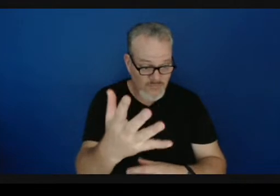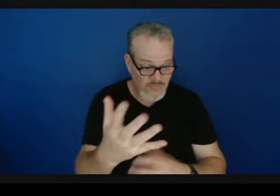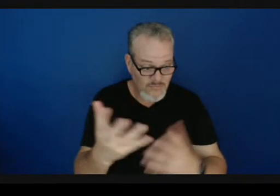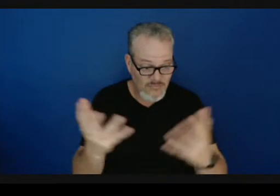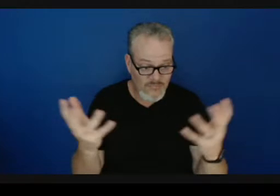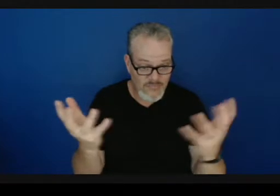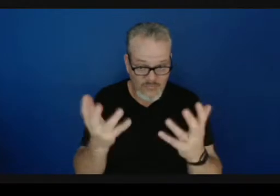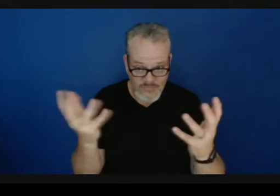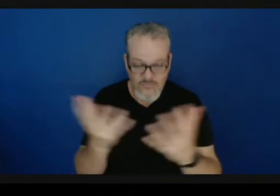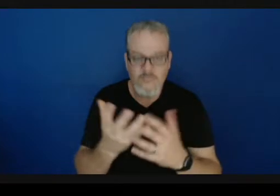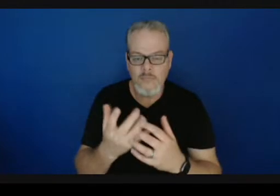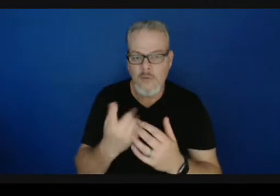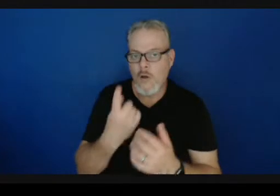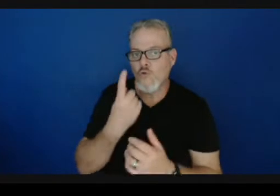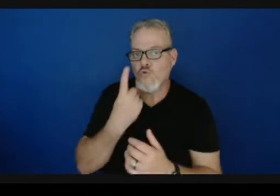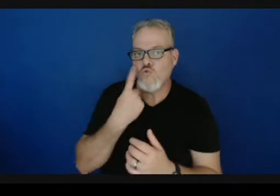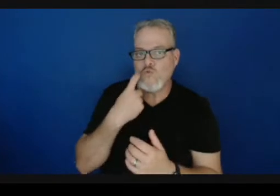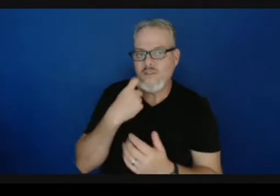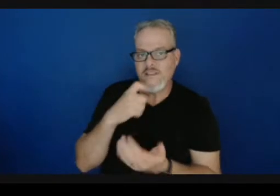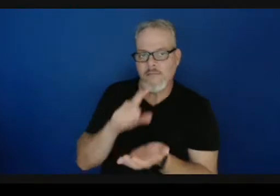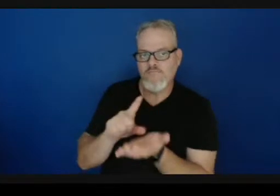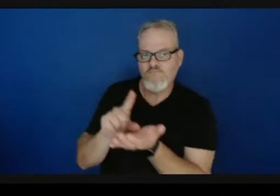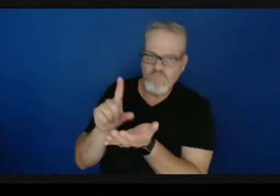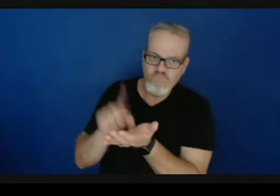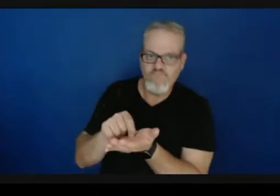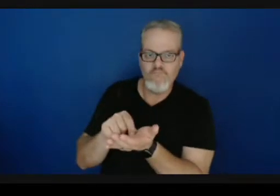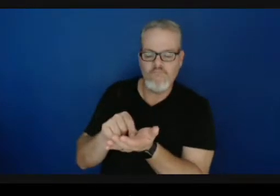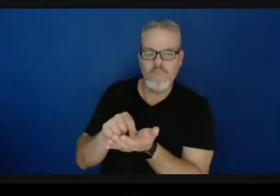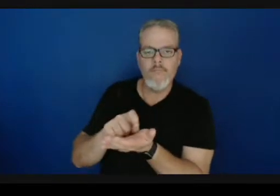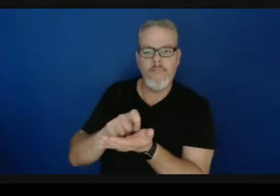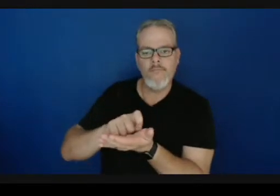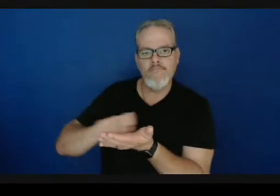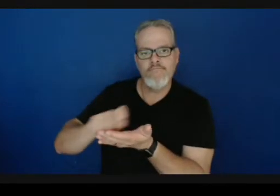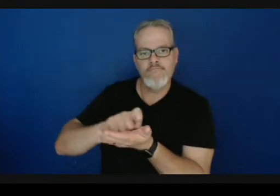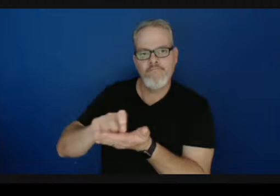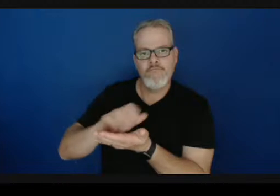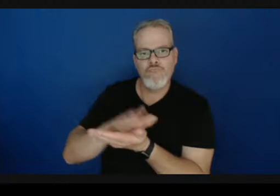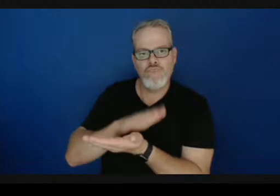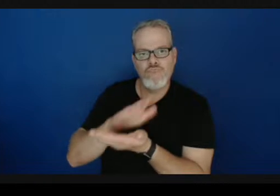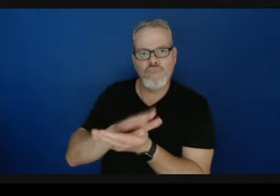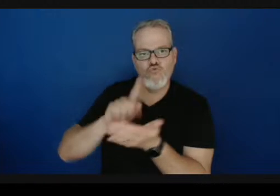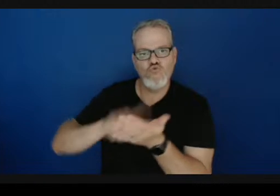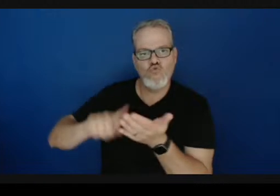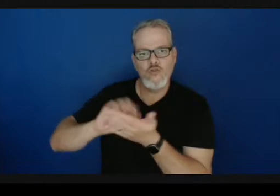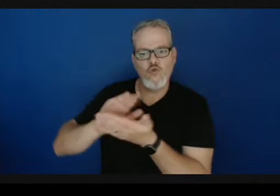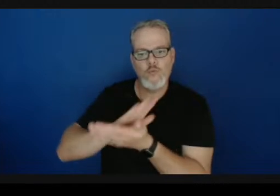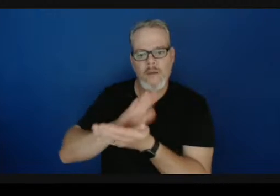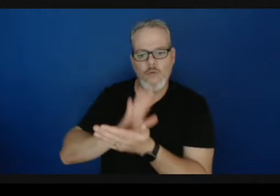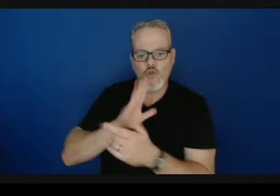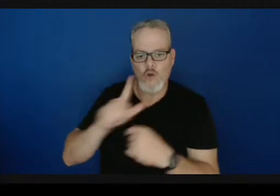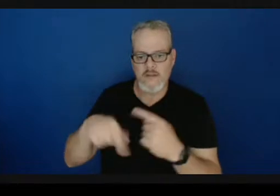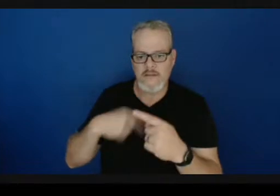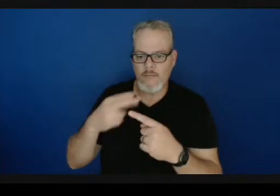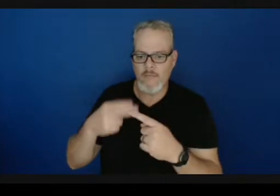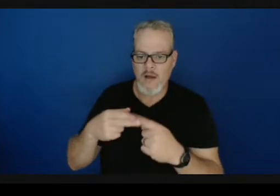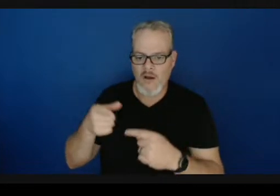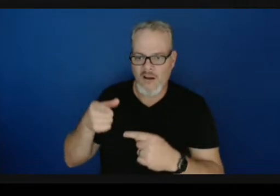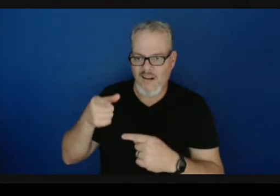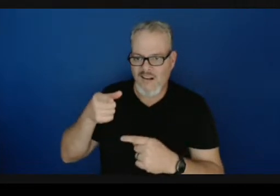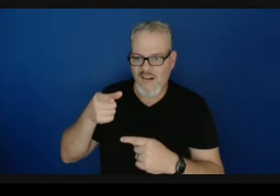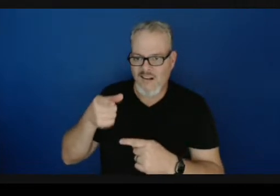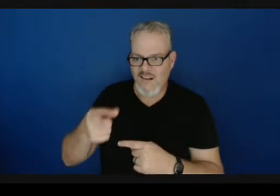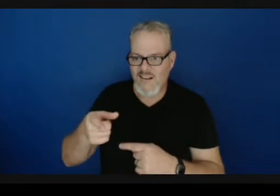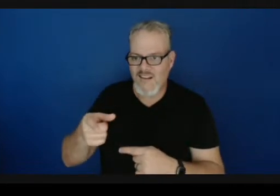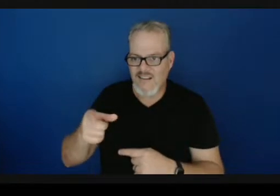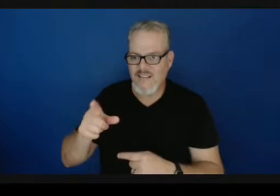recent papers, including this one that is about triggering the 2022 eruption